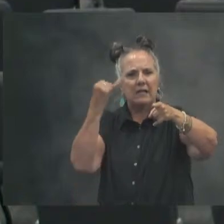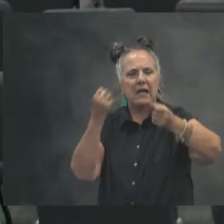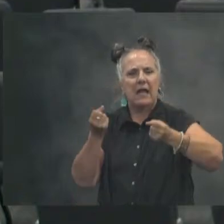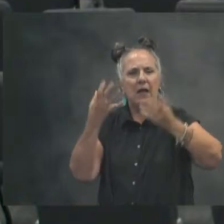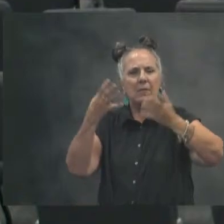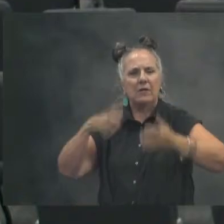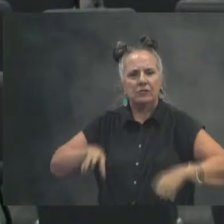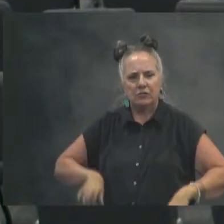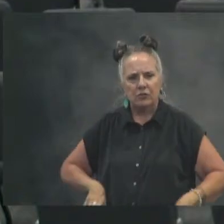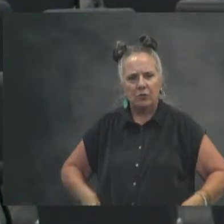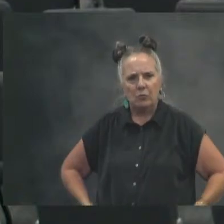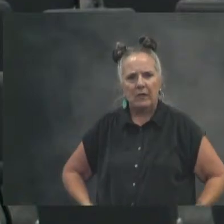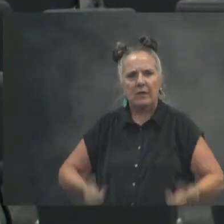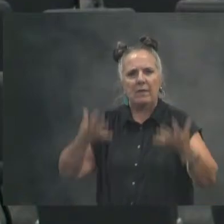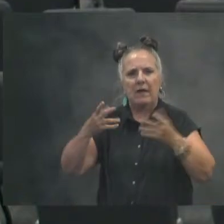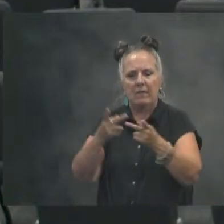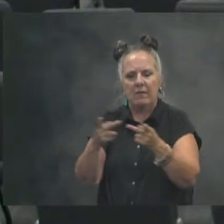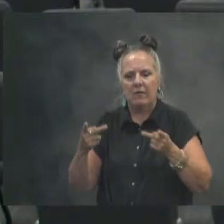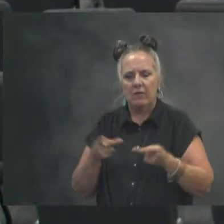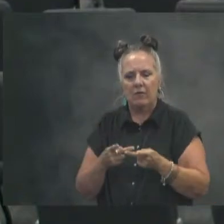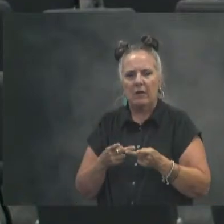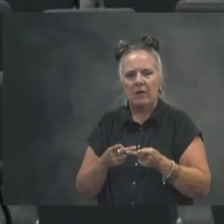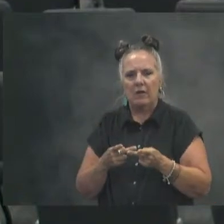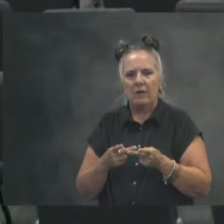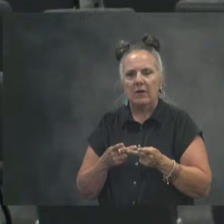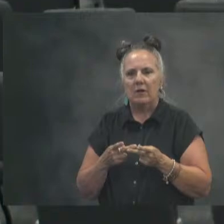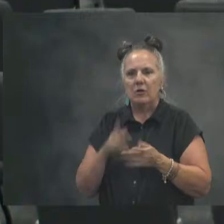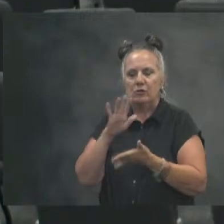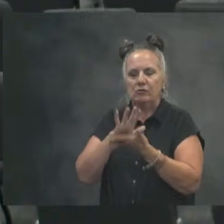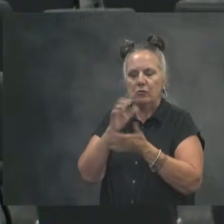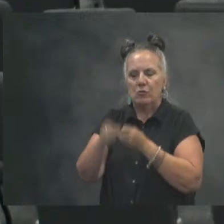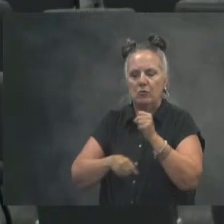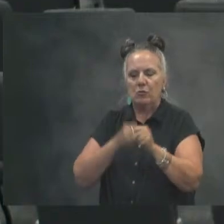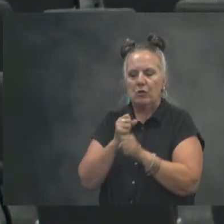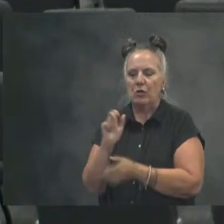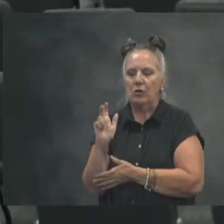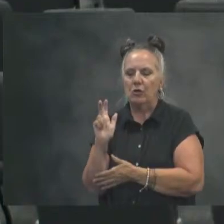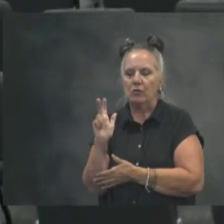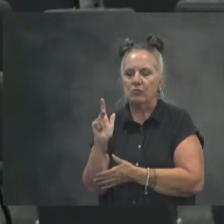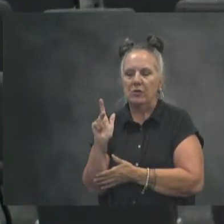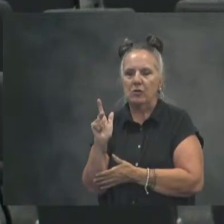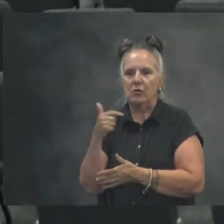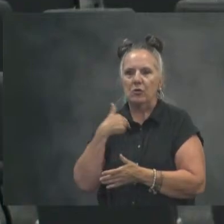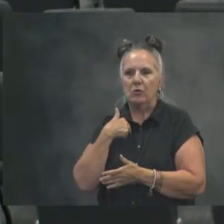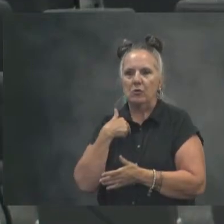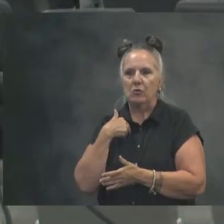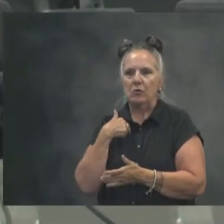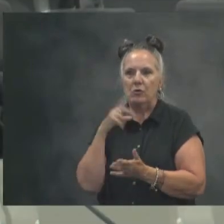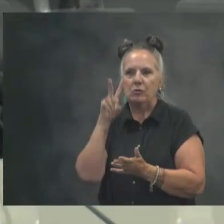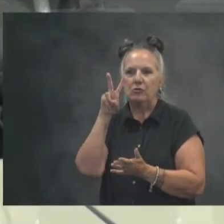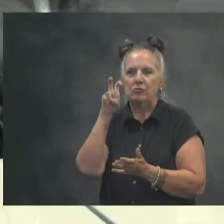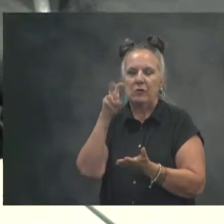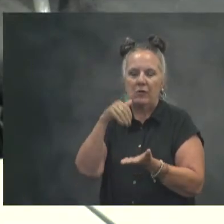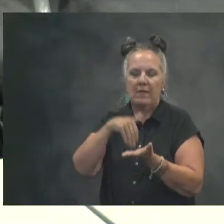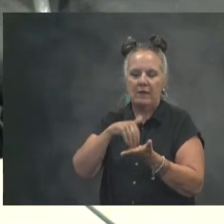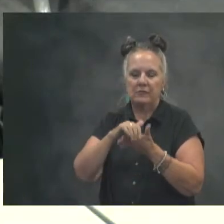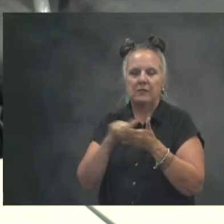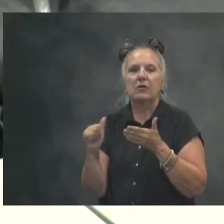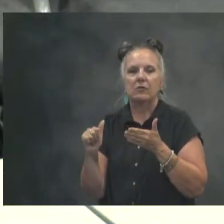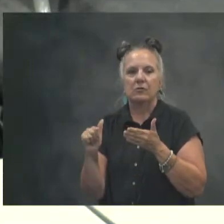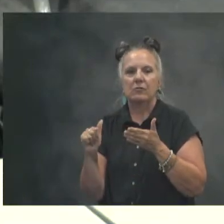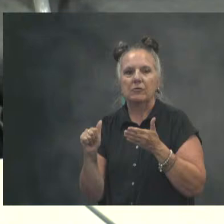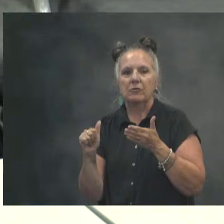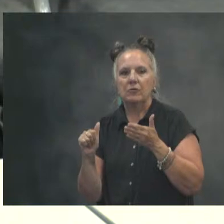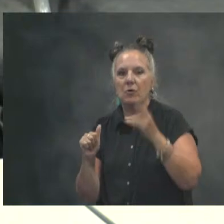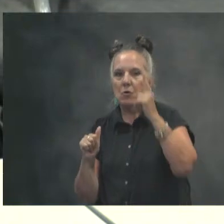year? So in FY '23, we spent approximately $200,000. Okay, and